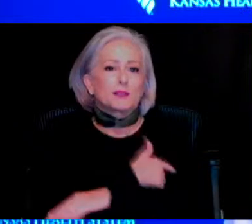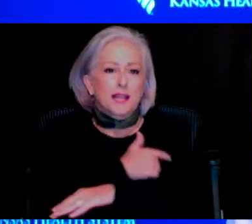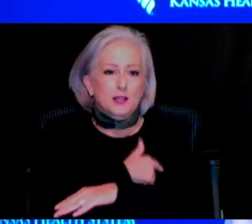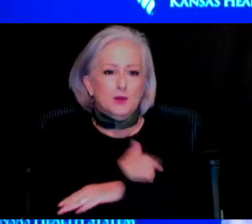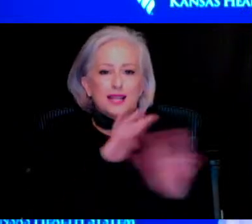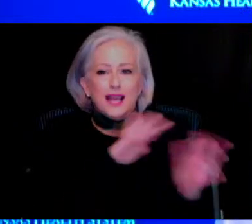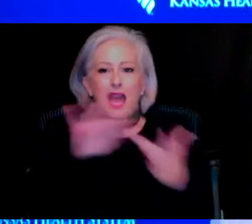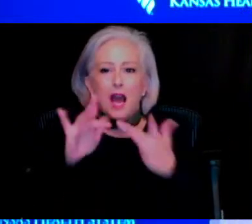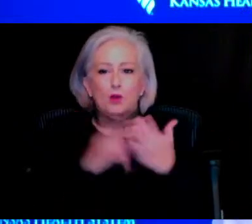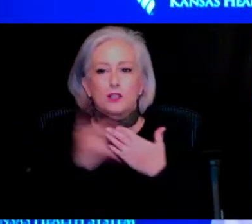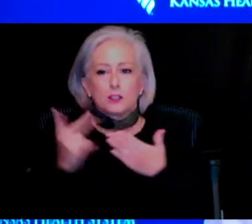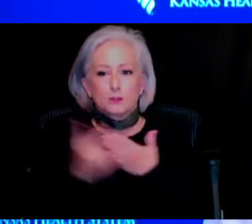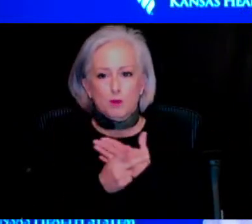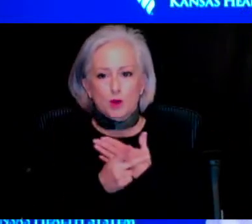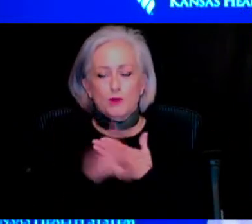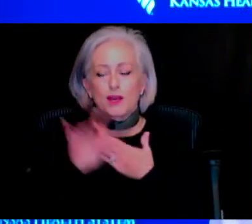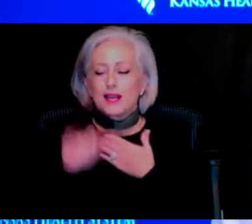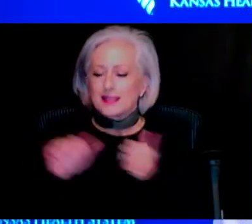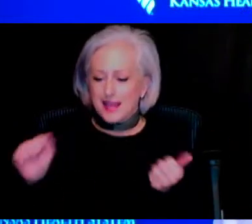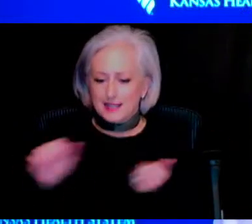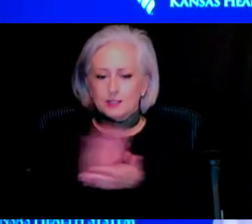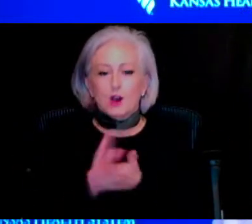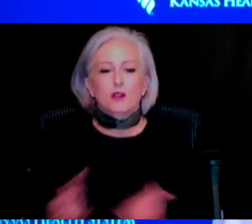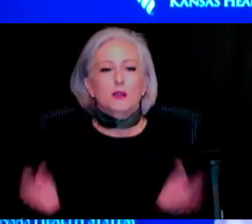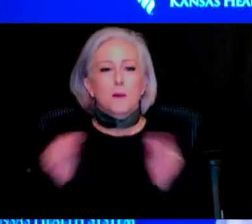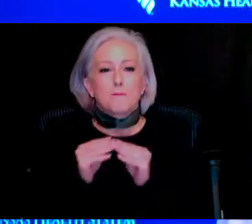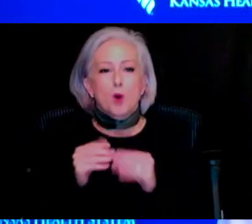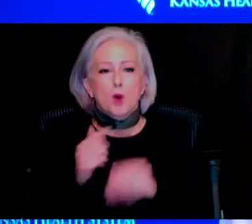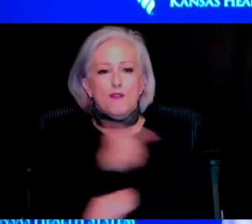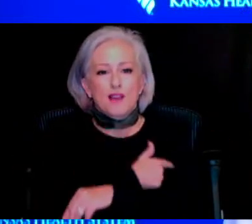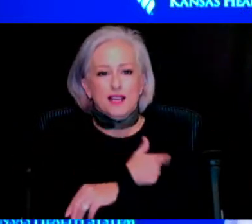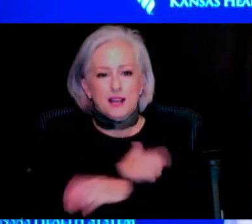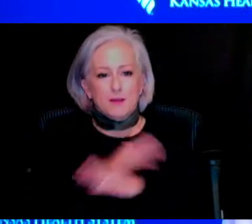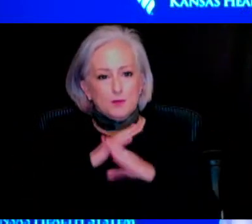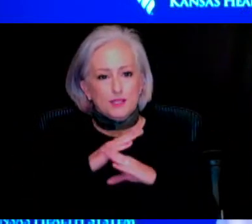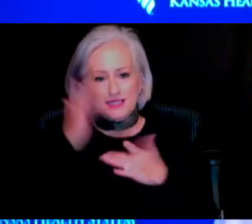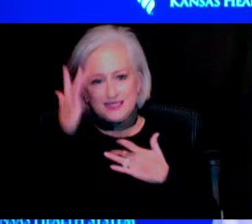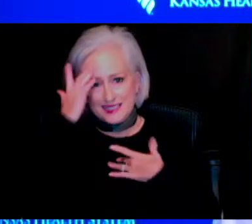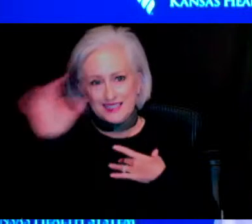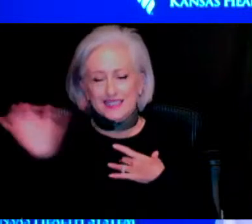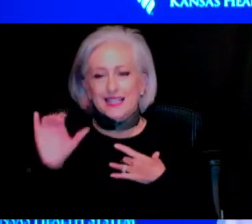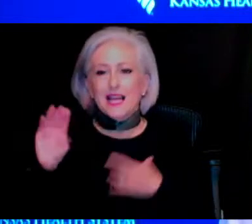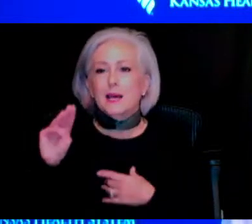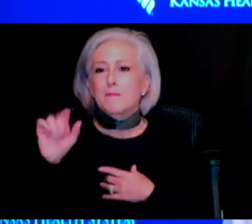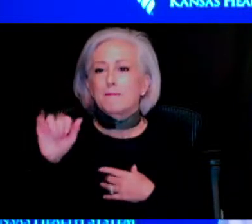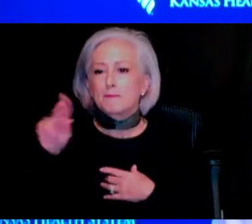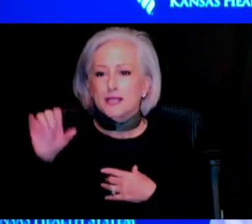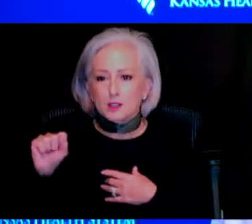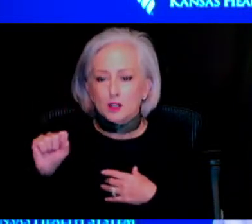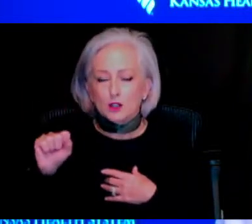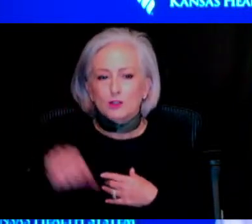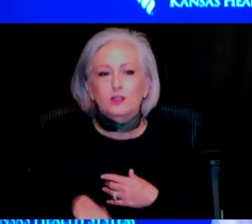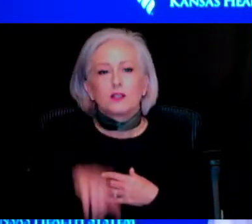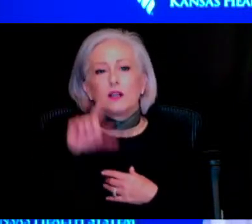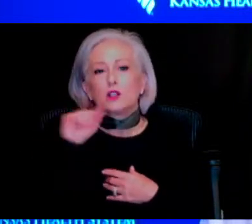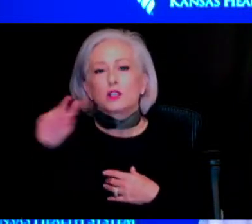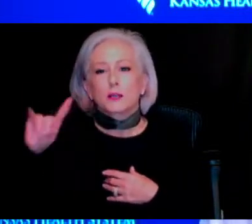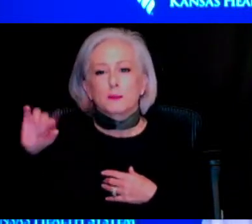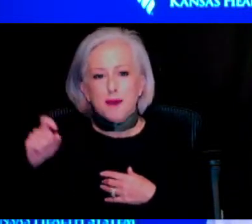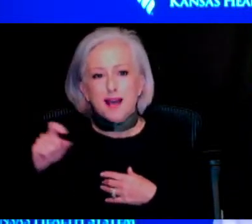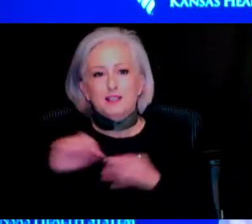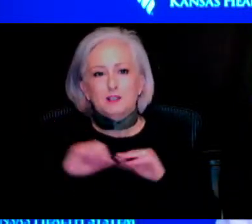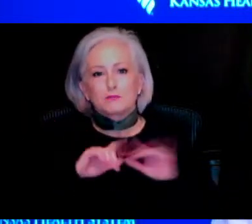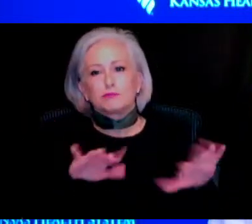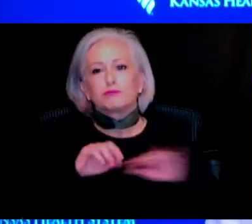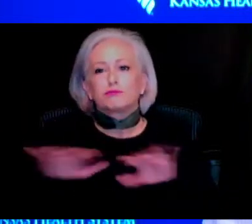this has caused more of those vaccine preventable diseases, such as measles and chickenpox, to run rampant through certain